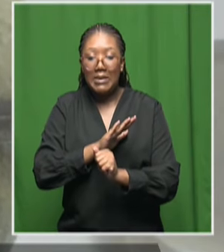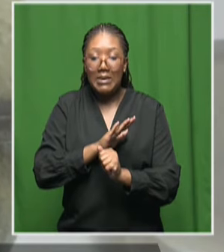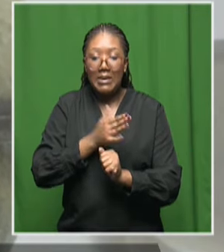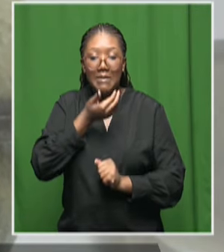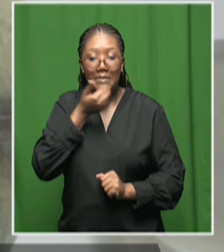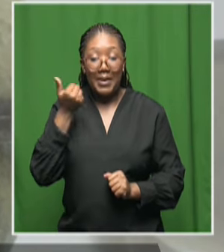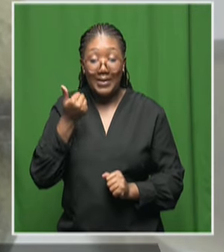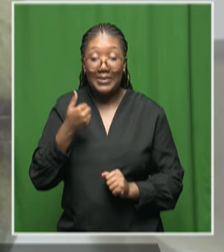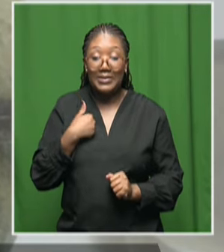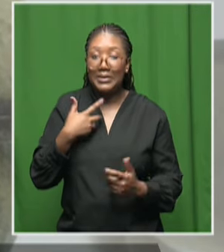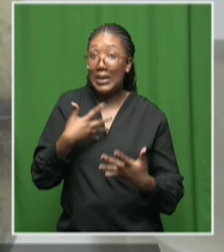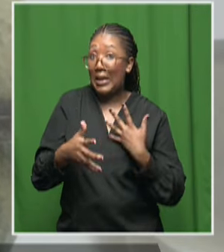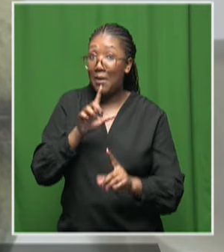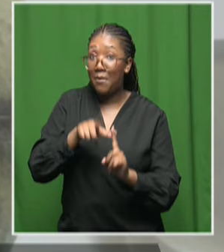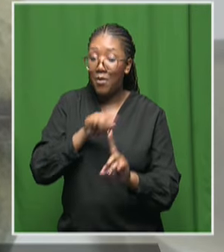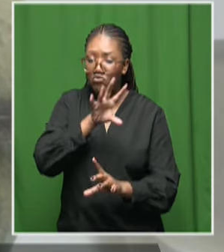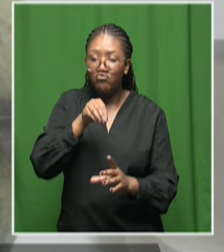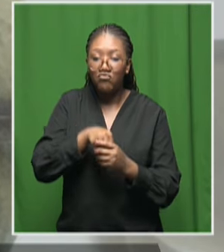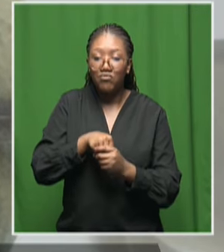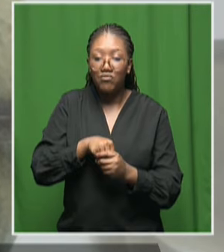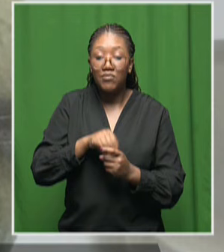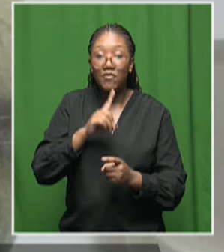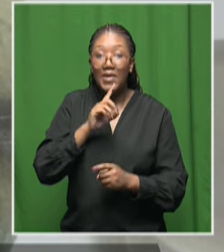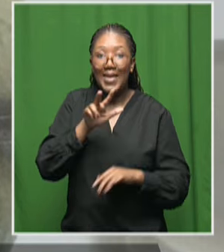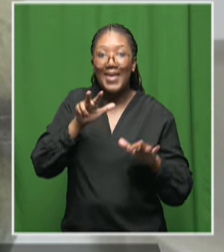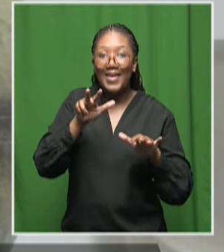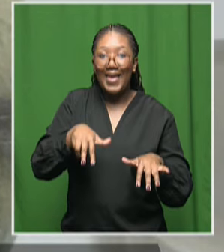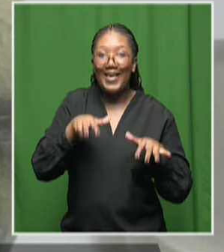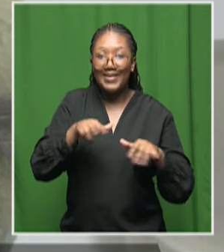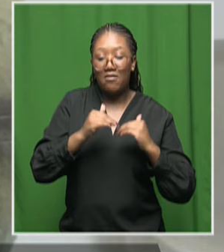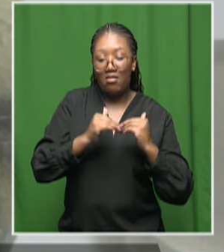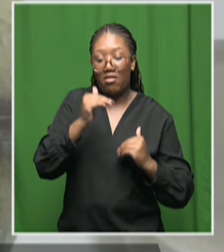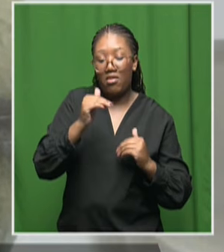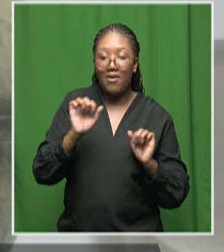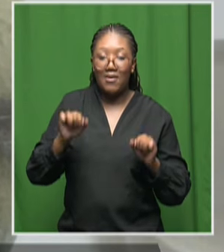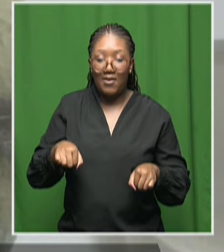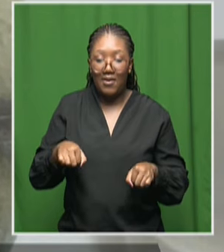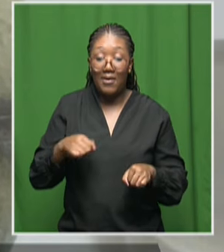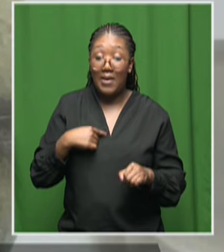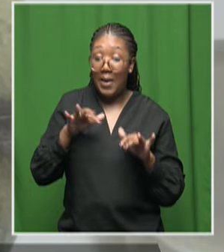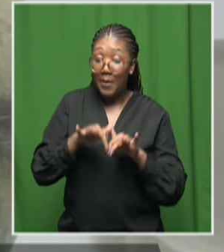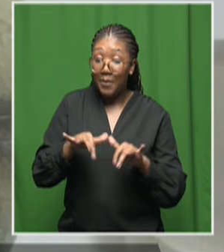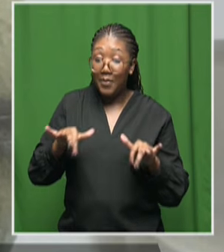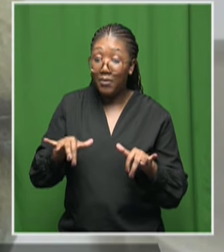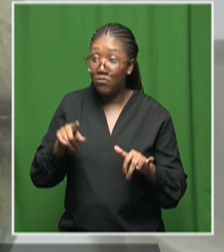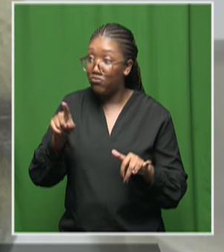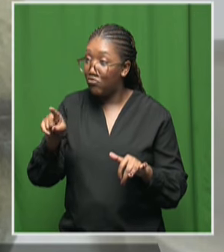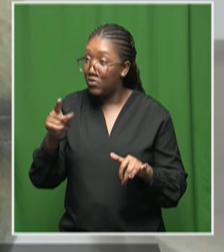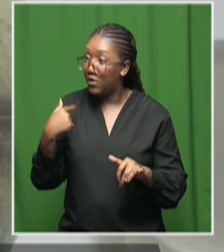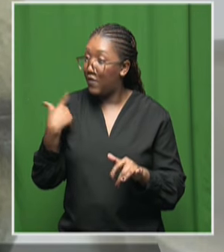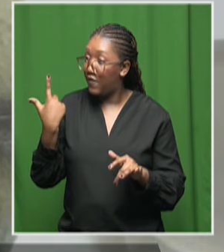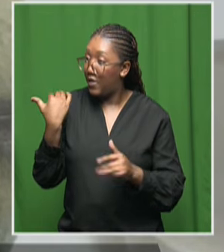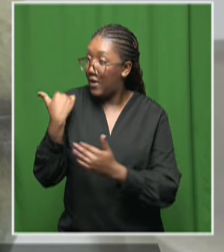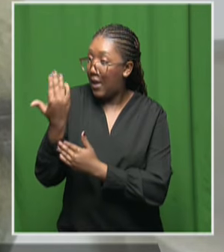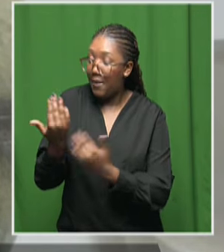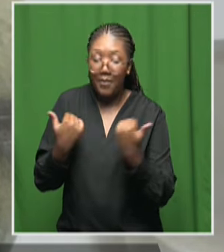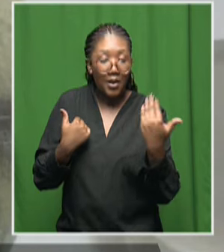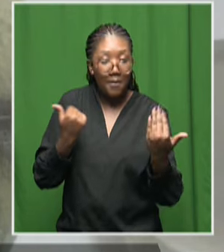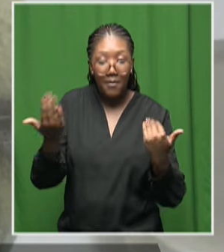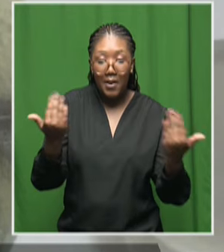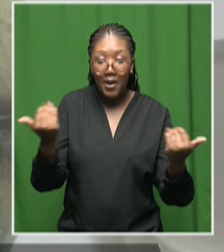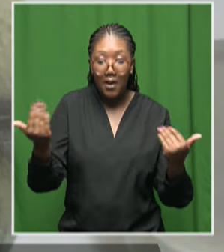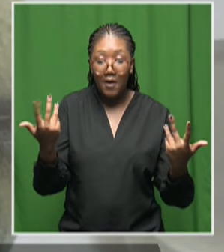above 18. And then out of that pool of entries, they pick the 100